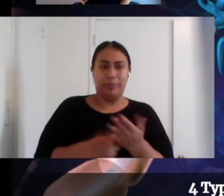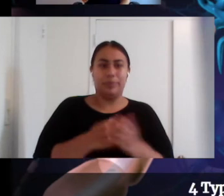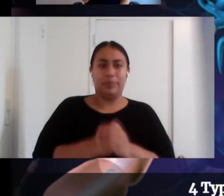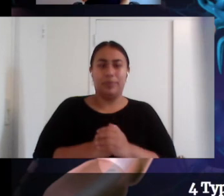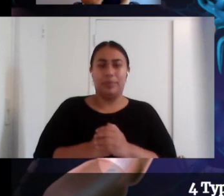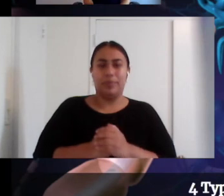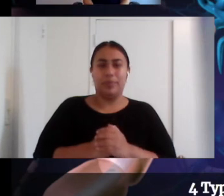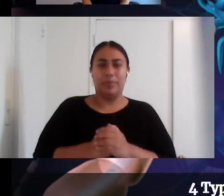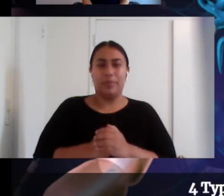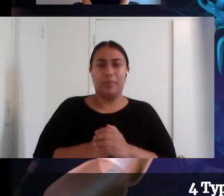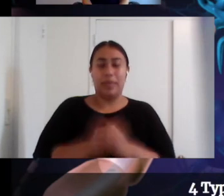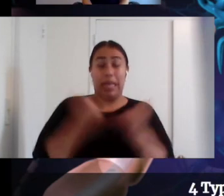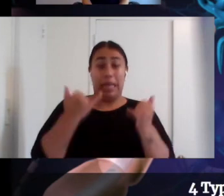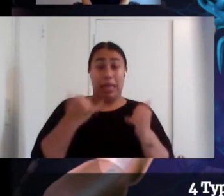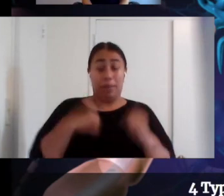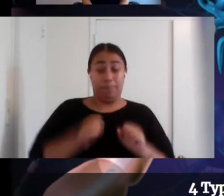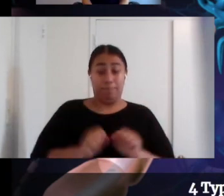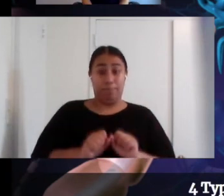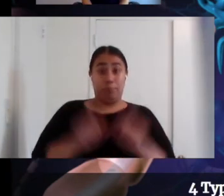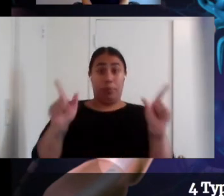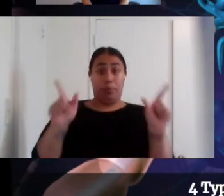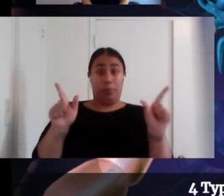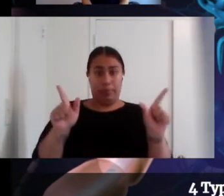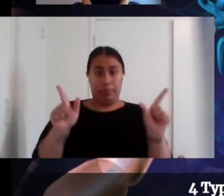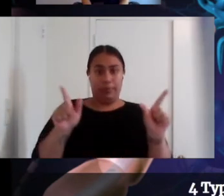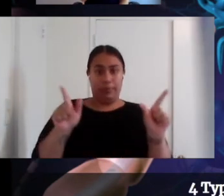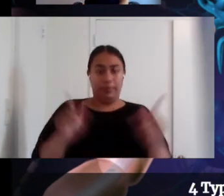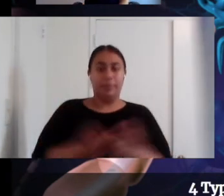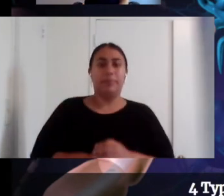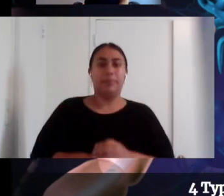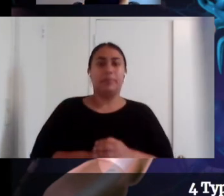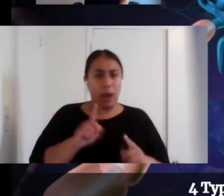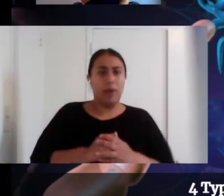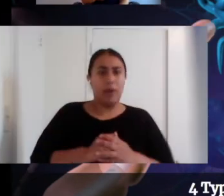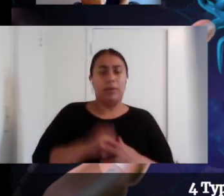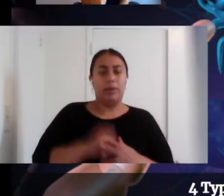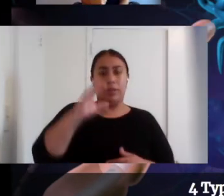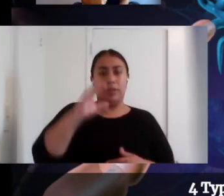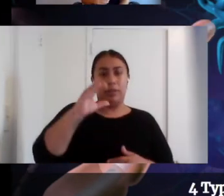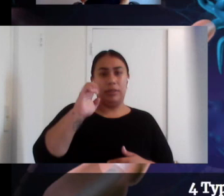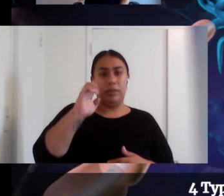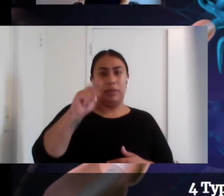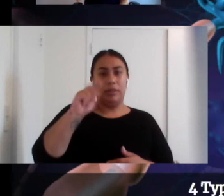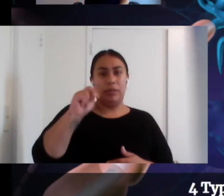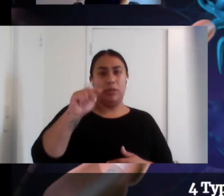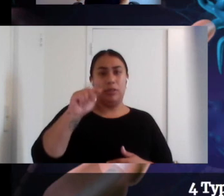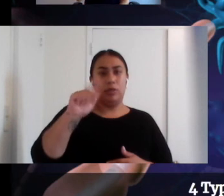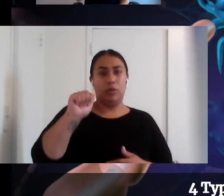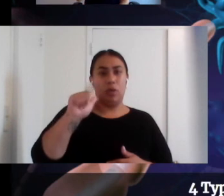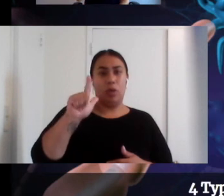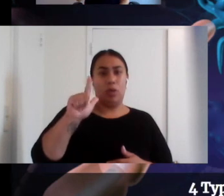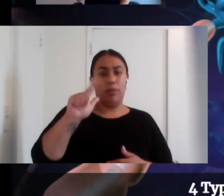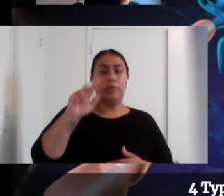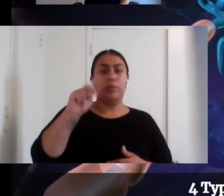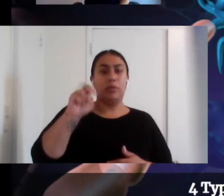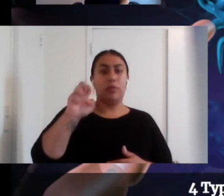attack the central nervous system. The central nervous system is made up of the brain and the spinal cord. Everything else in the